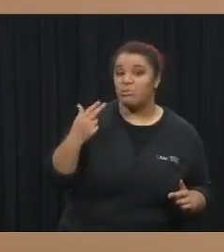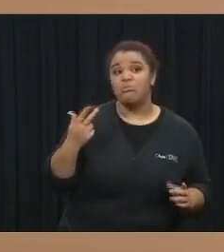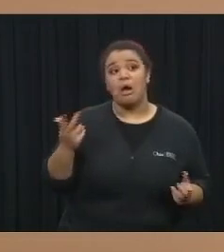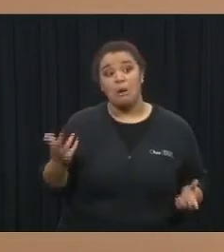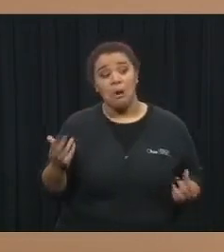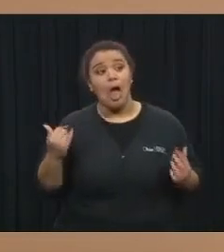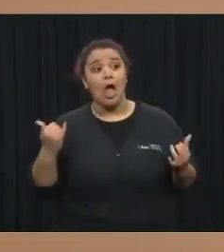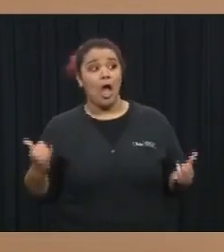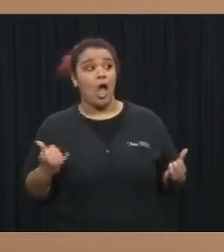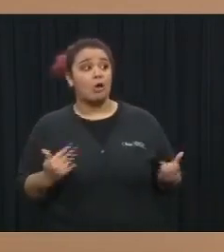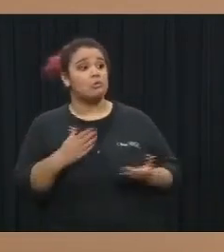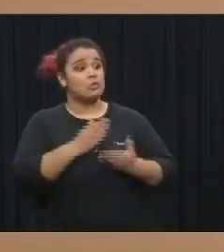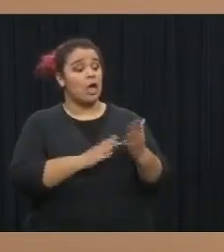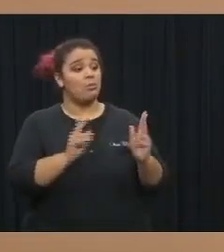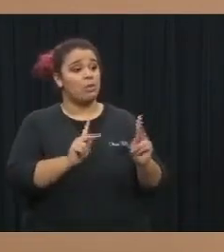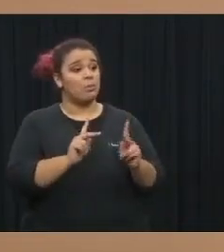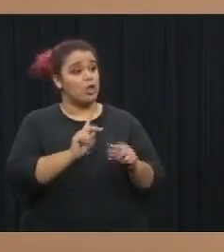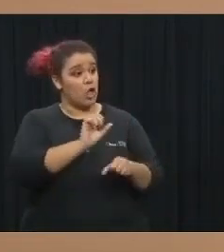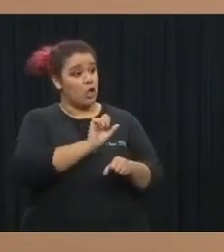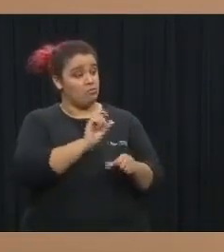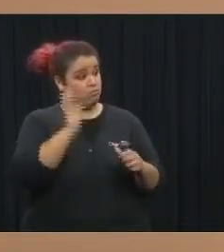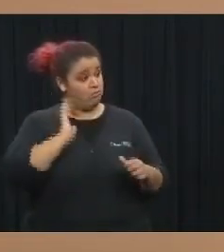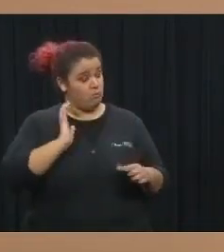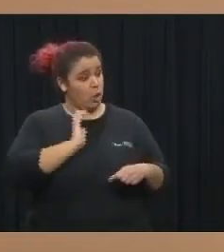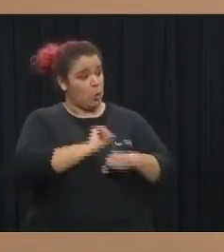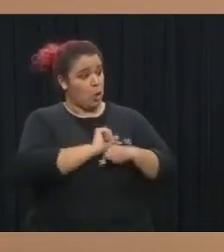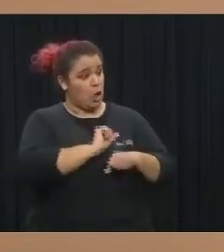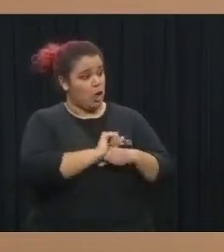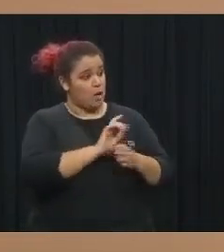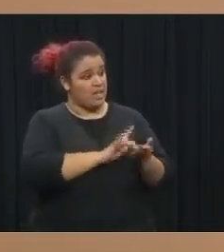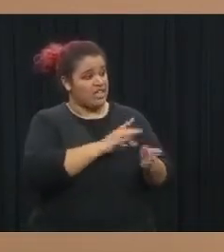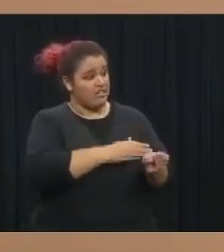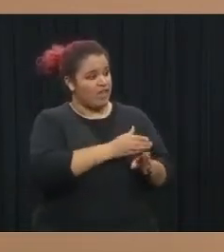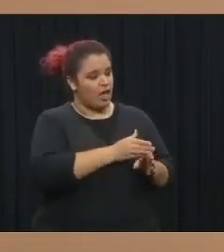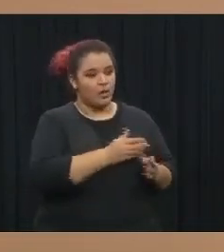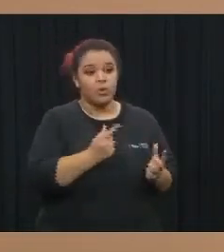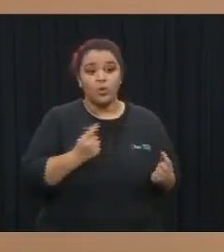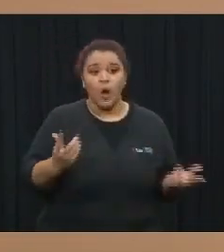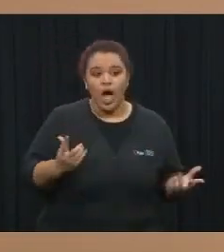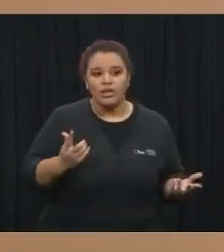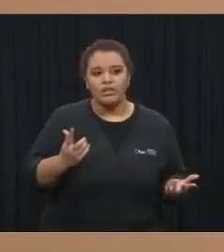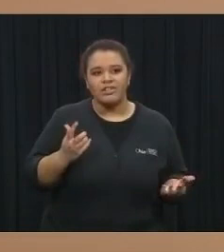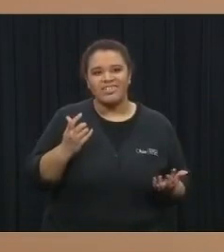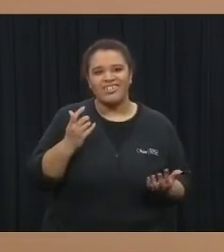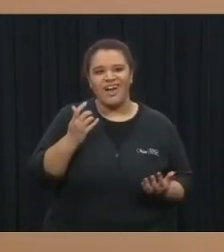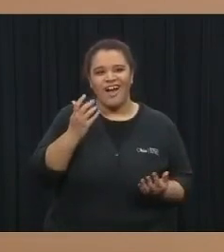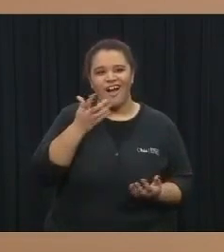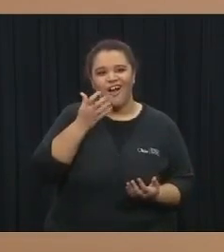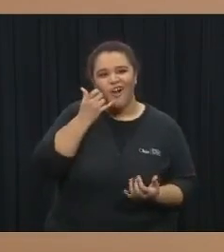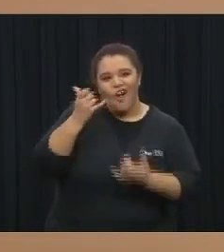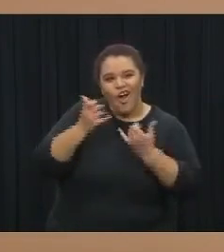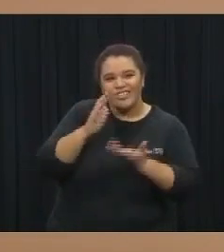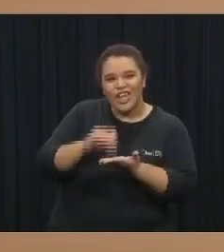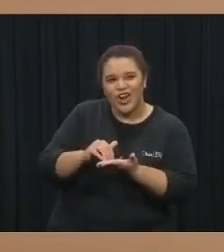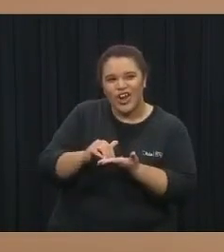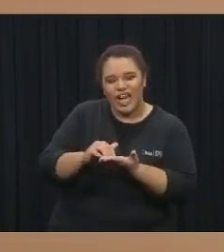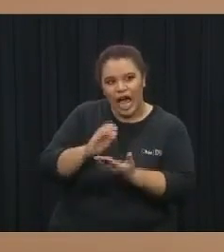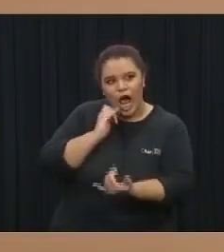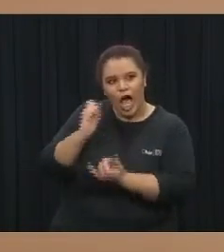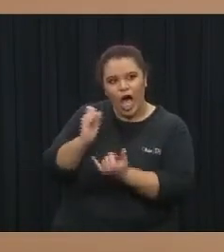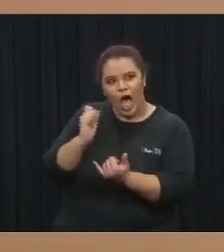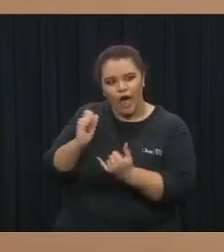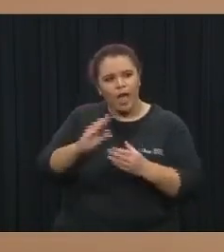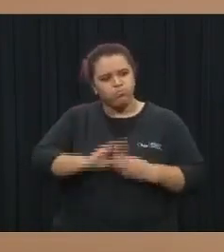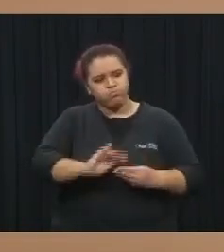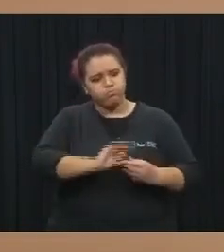answer questions. And so we're building and building and building staffing capacity, and talent. And I will